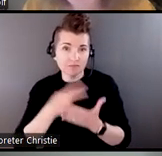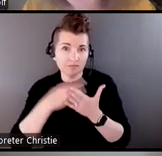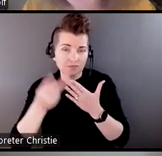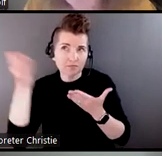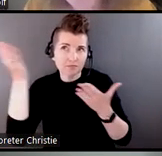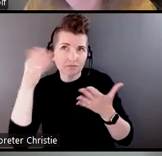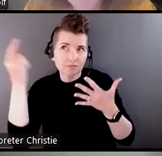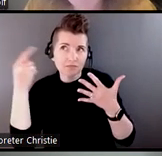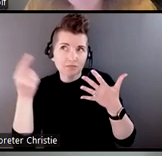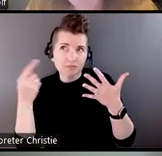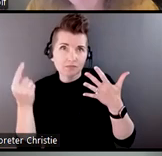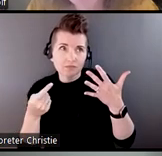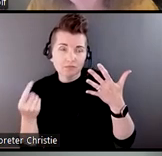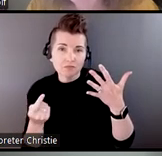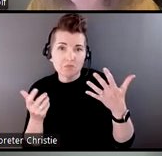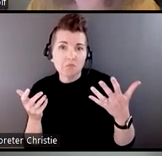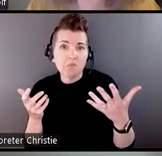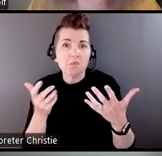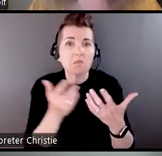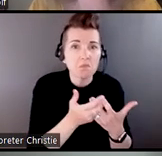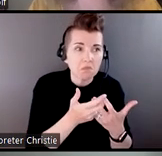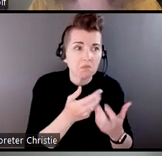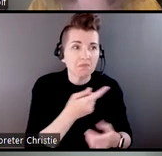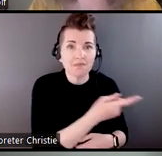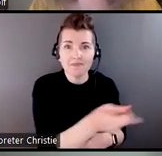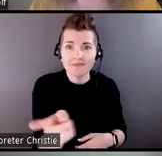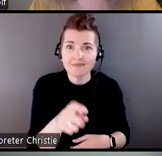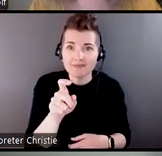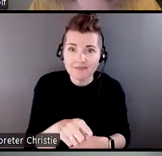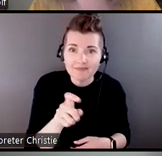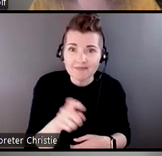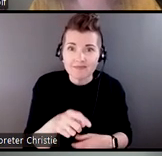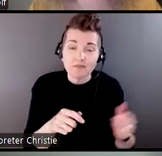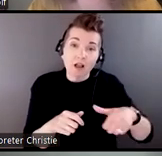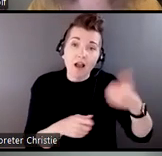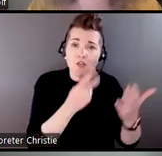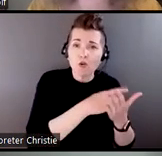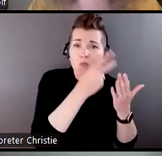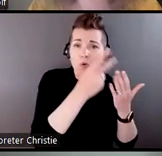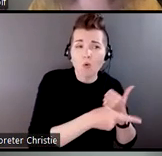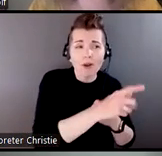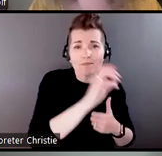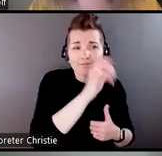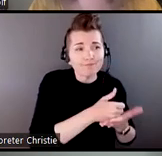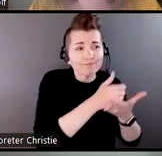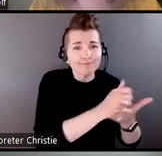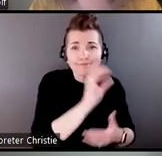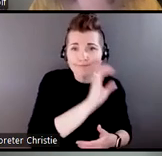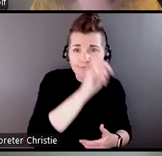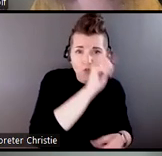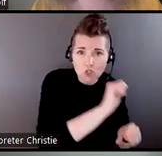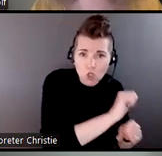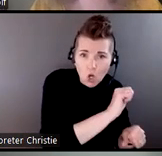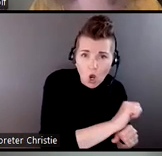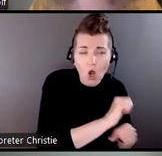need. Often when they're programs that help people with their job skills, we're working on the idea of safety,